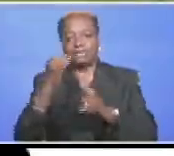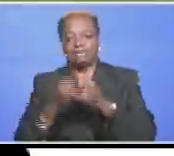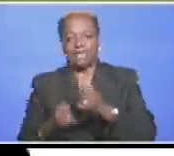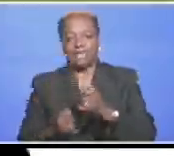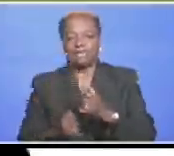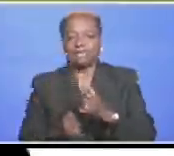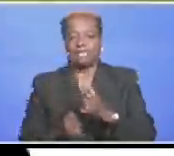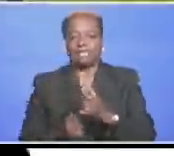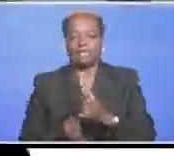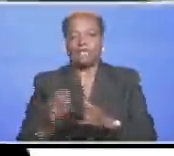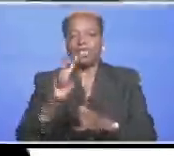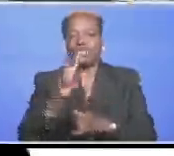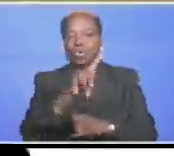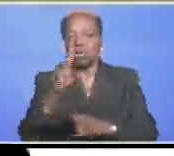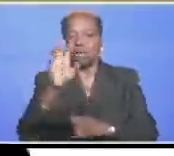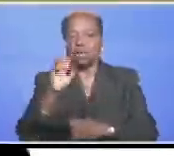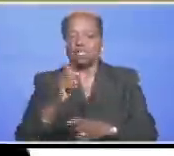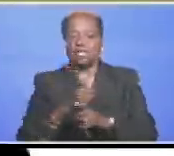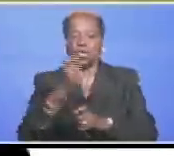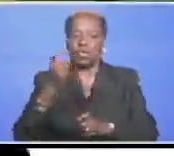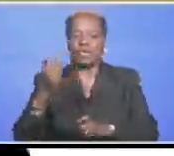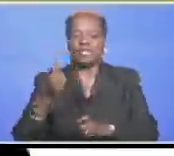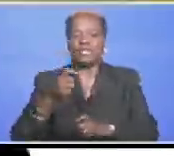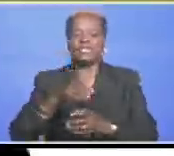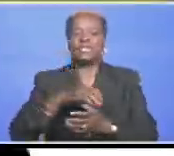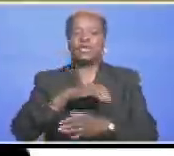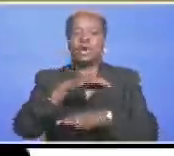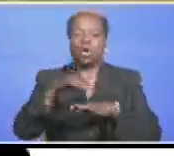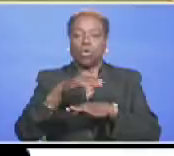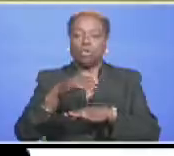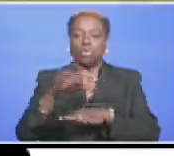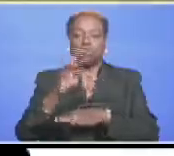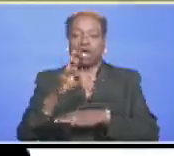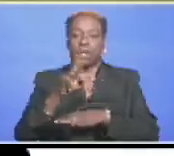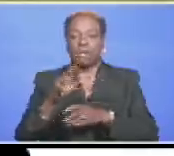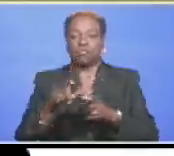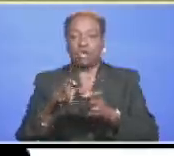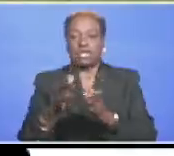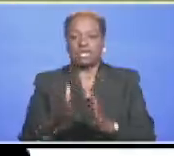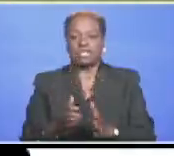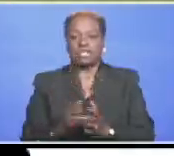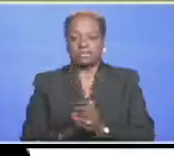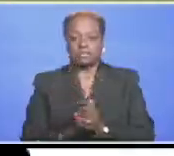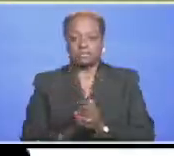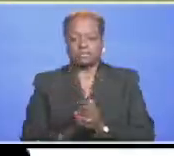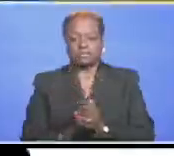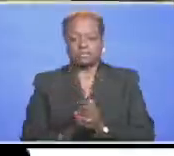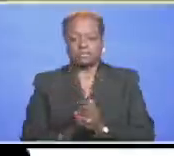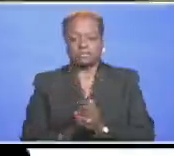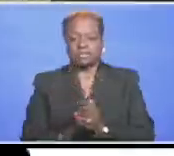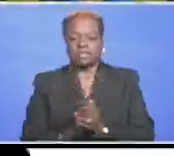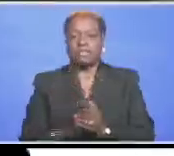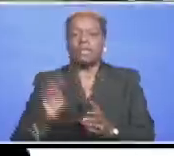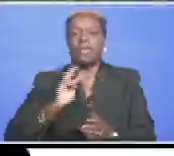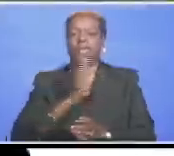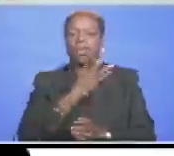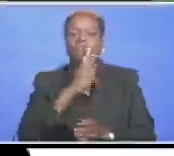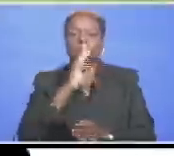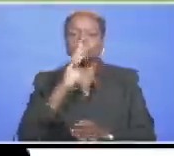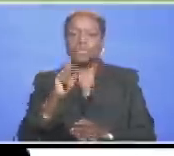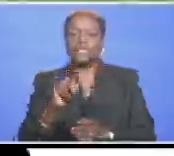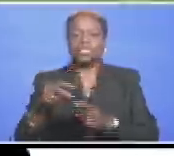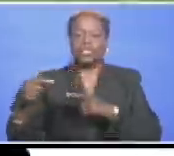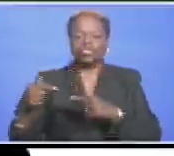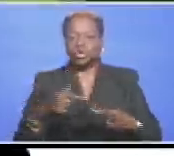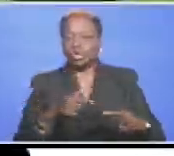Four with a 2-0 win over the Sports Center Bahamas Rugby Ruggers. Actually, we've been struggling offensively all year,